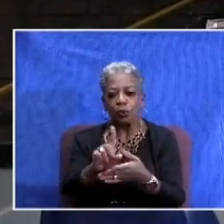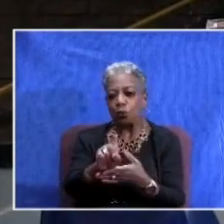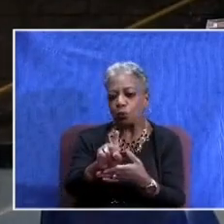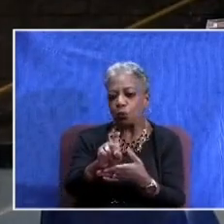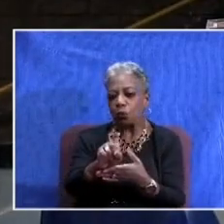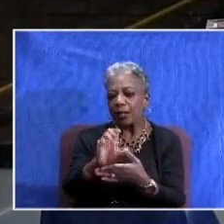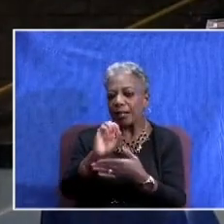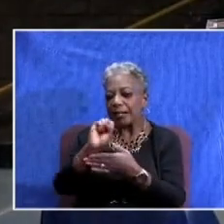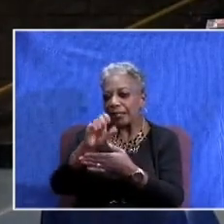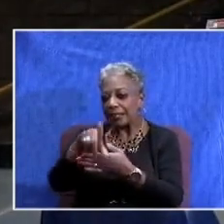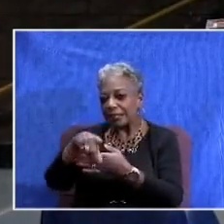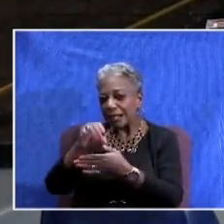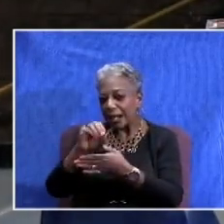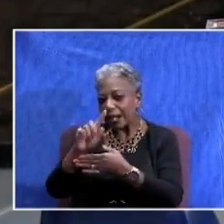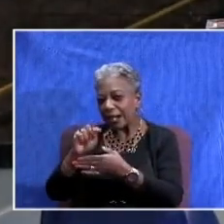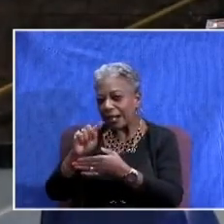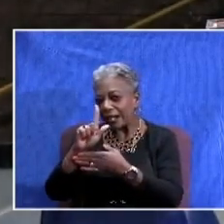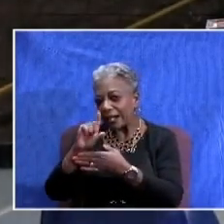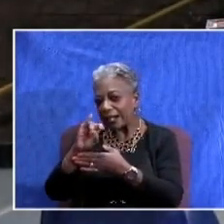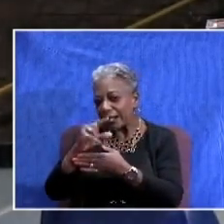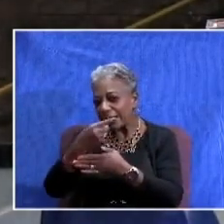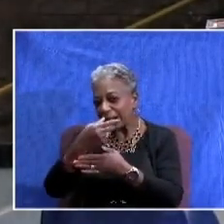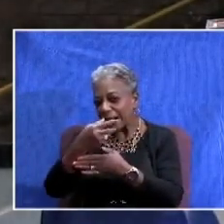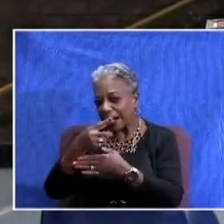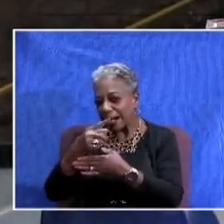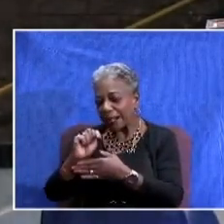spotlight effect. So they focus